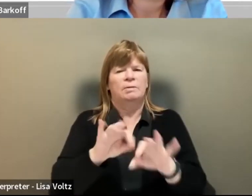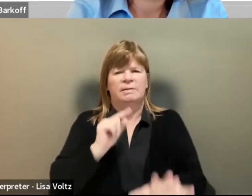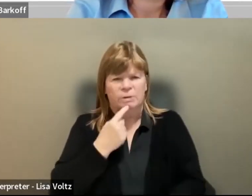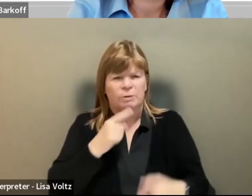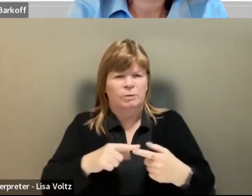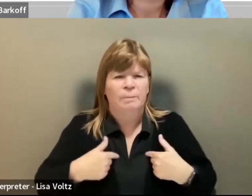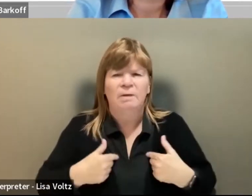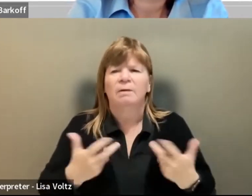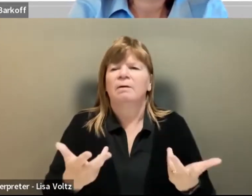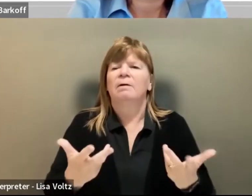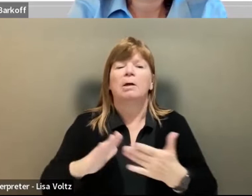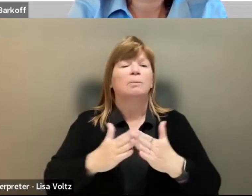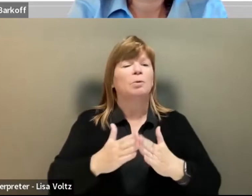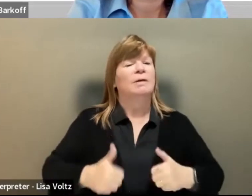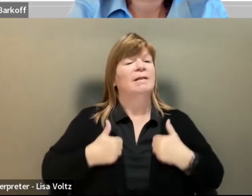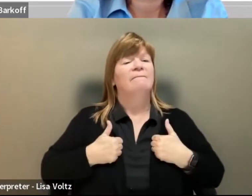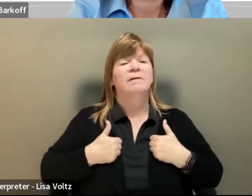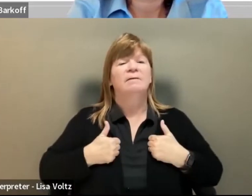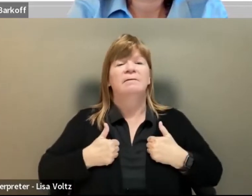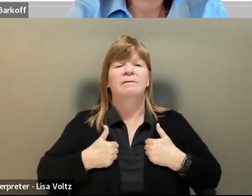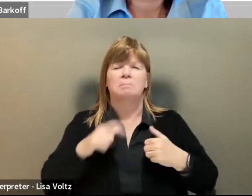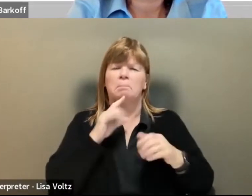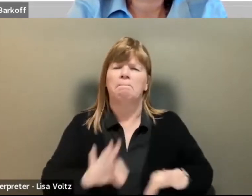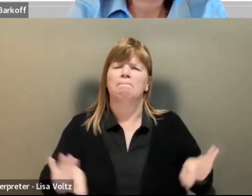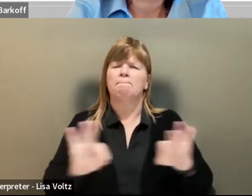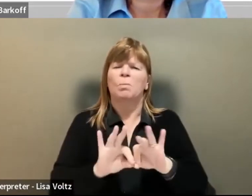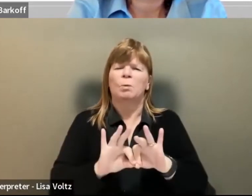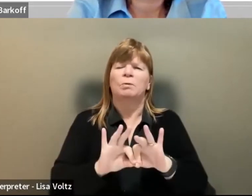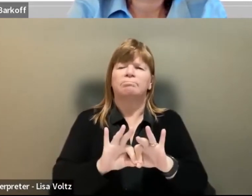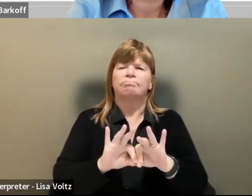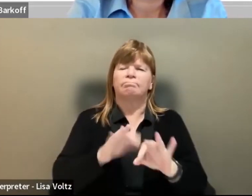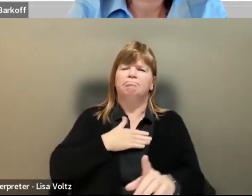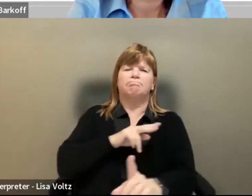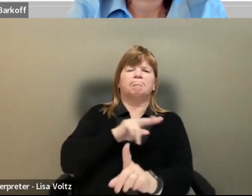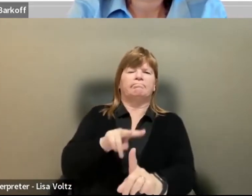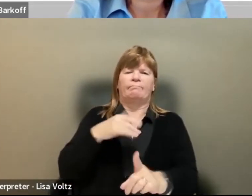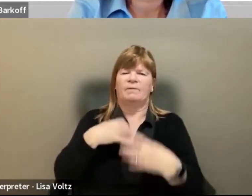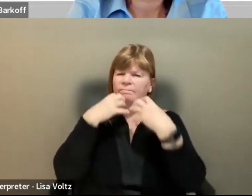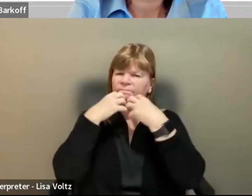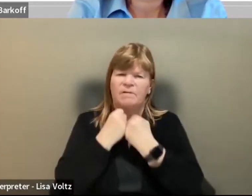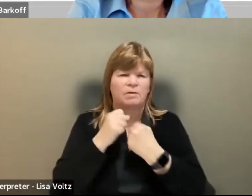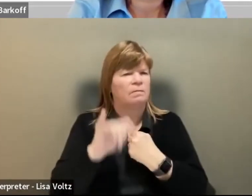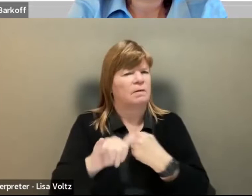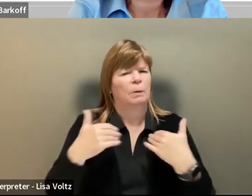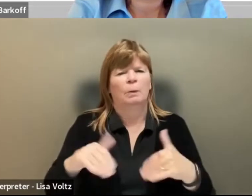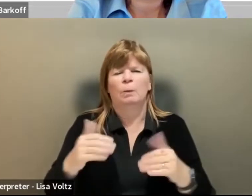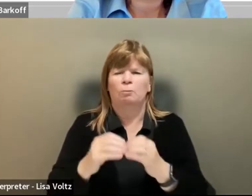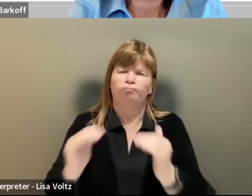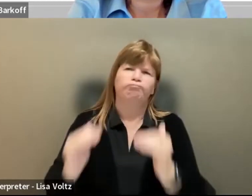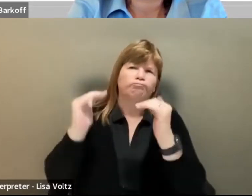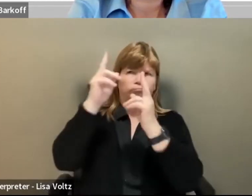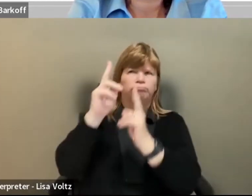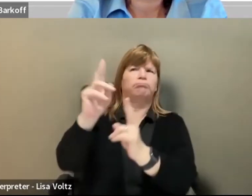Community living is very important to me. I value it at the highest level, and I